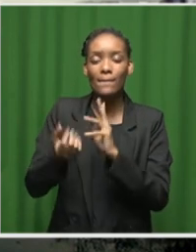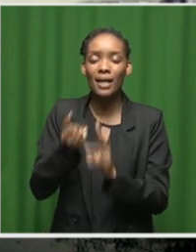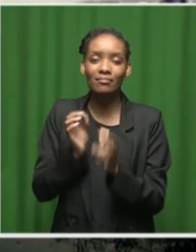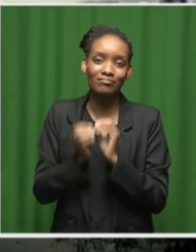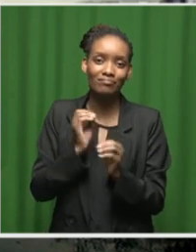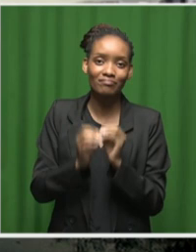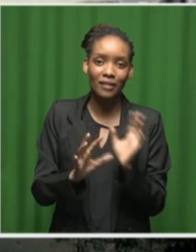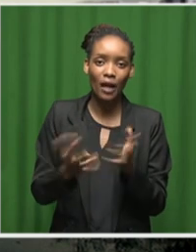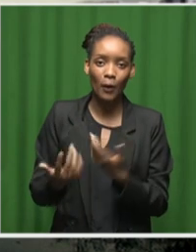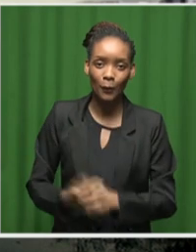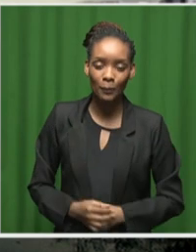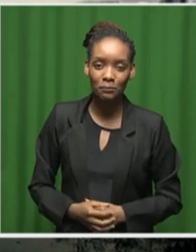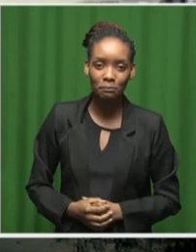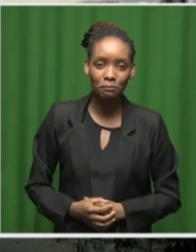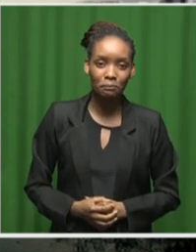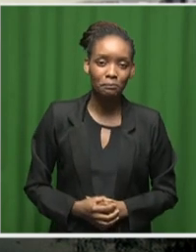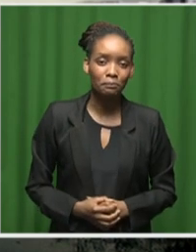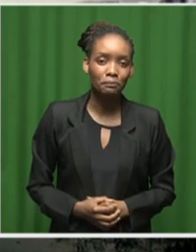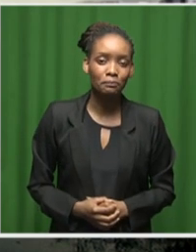this.